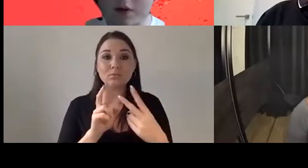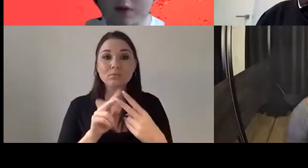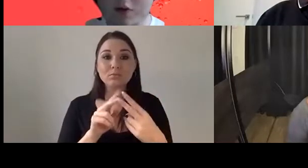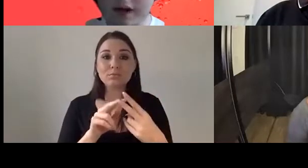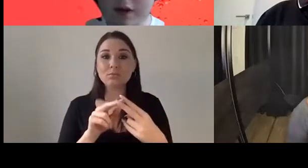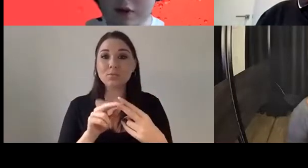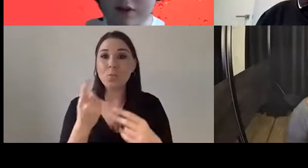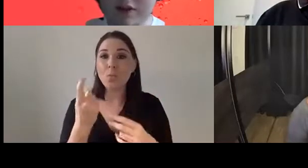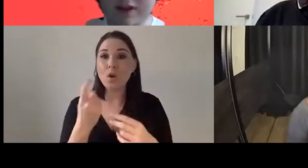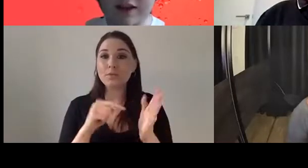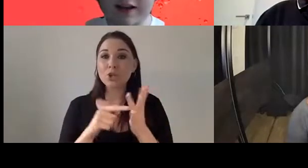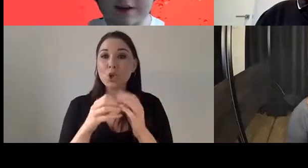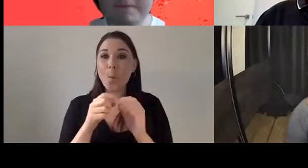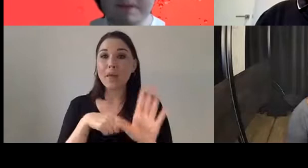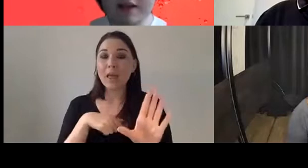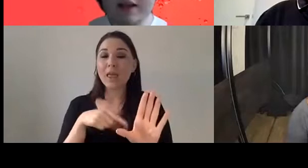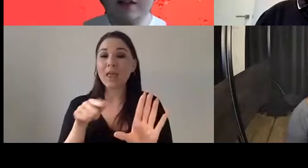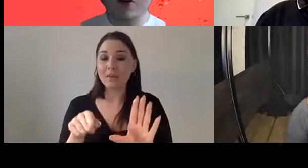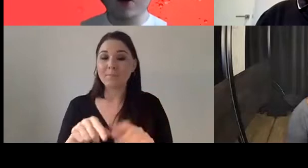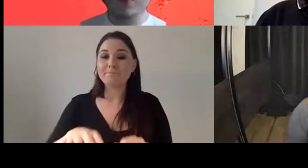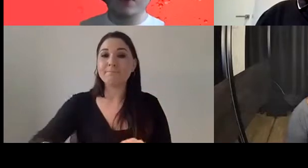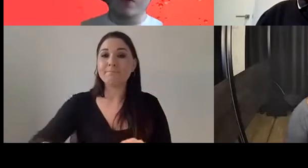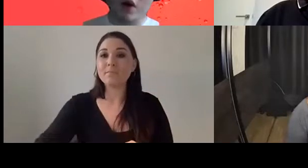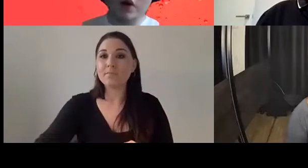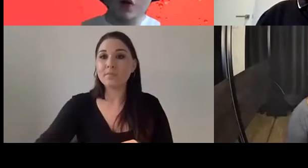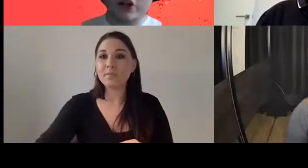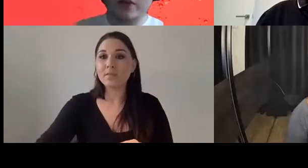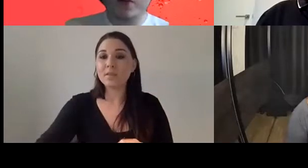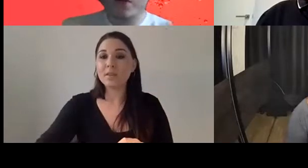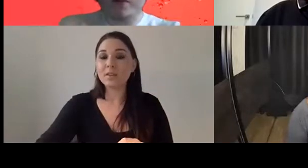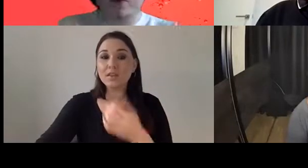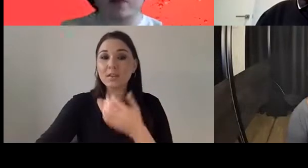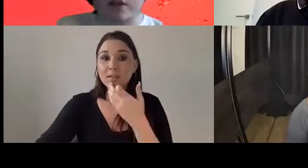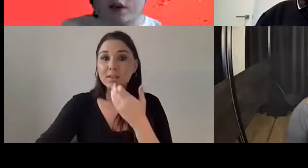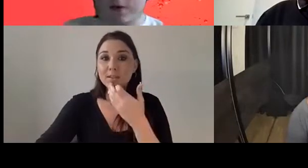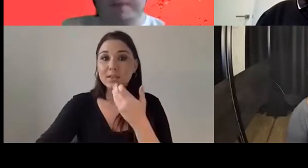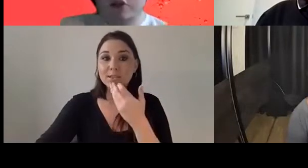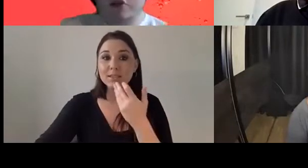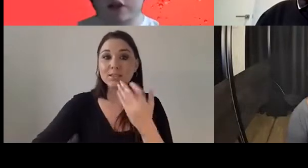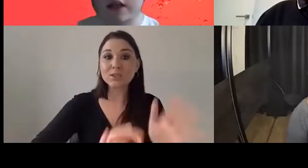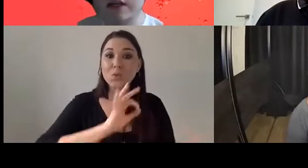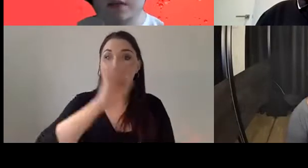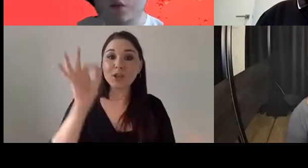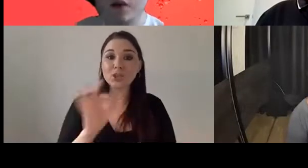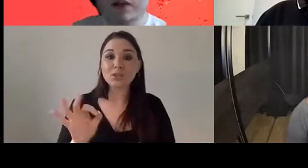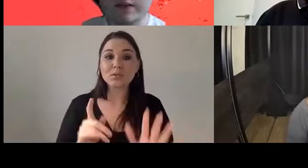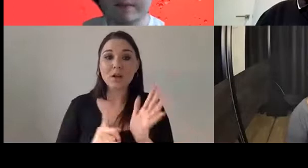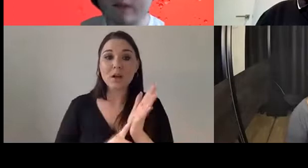but I believe he's gone back and answered. So a question from Lucy. So she